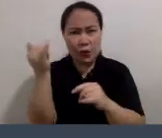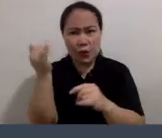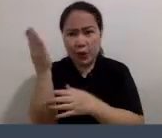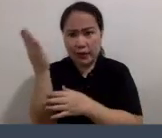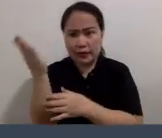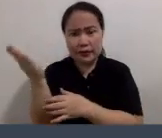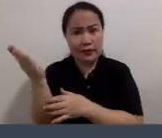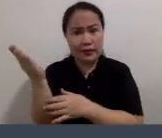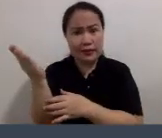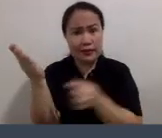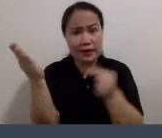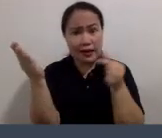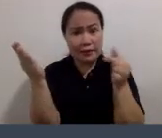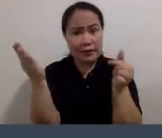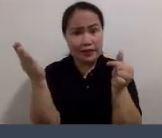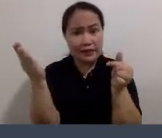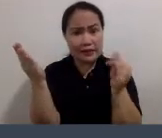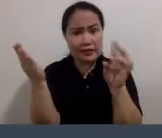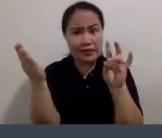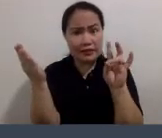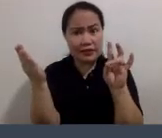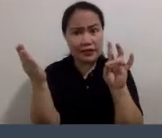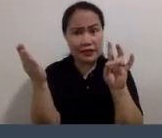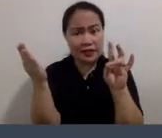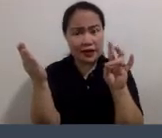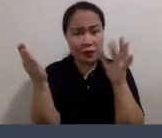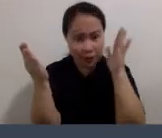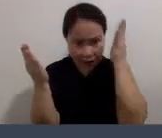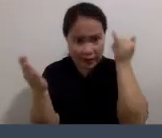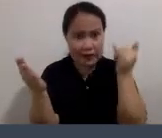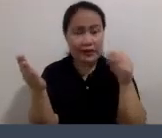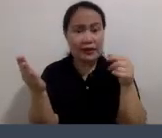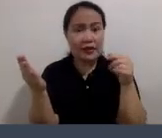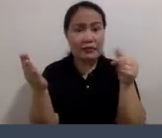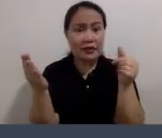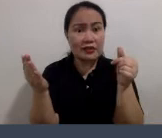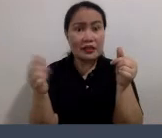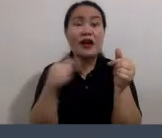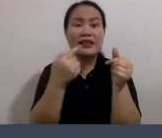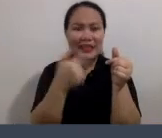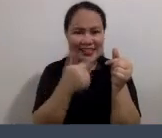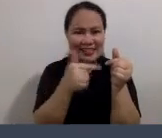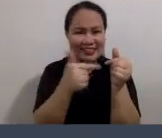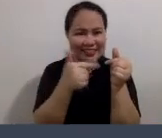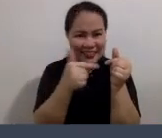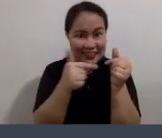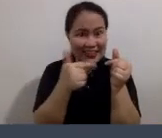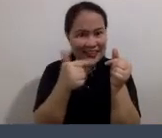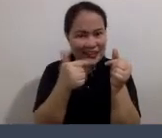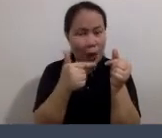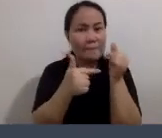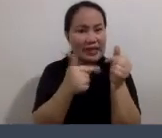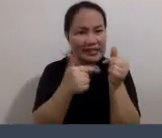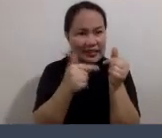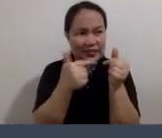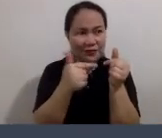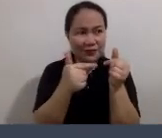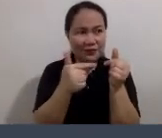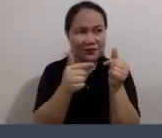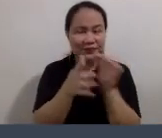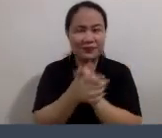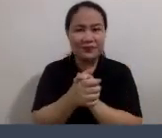ito positive? Because the color of this is green. Okay, so ang kulay niya ay